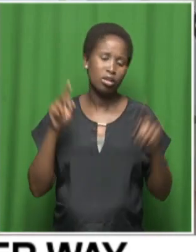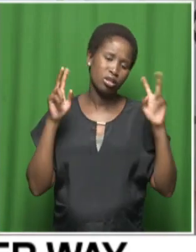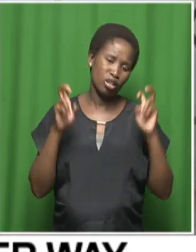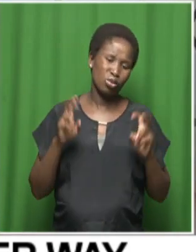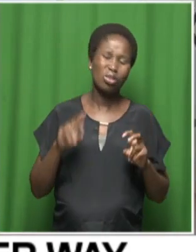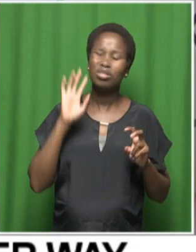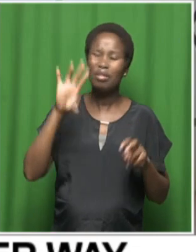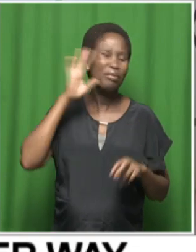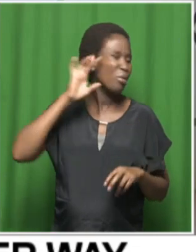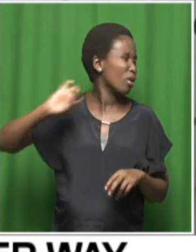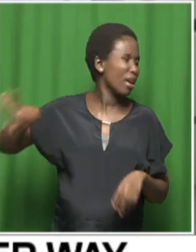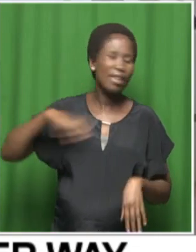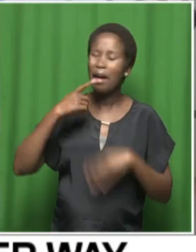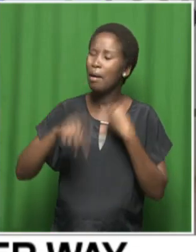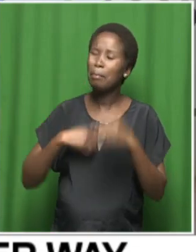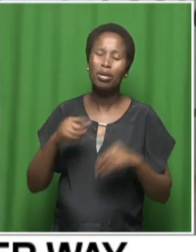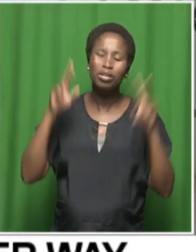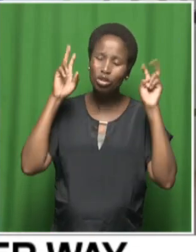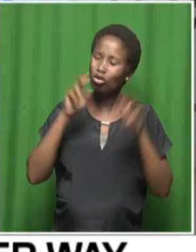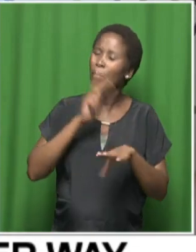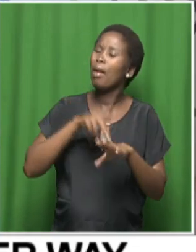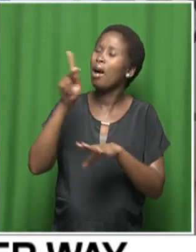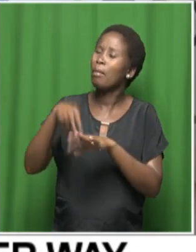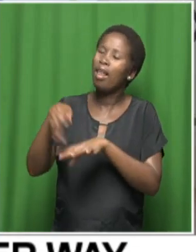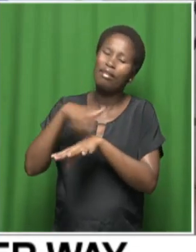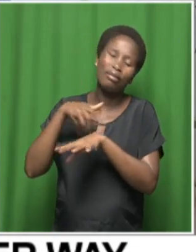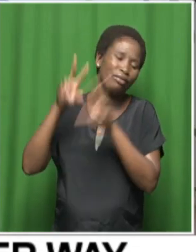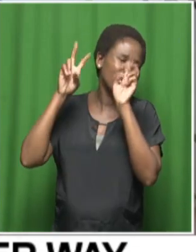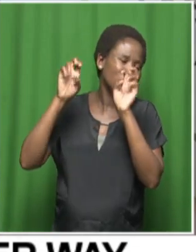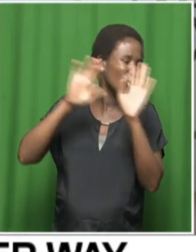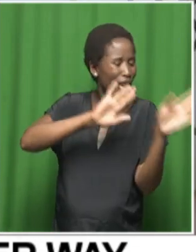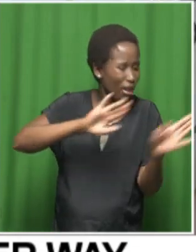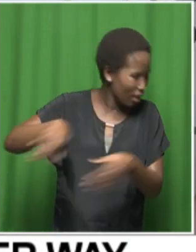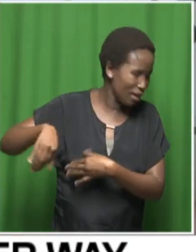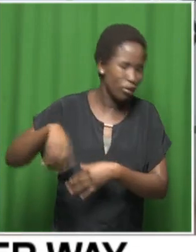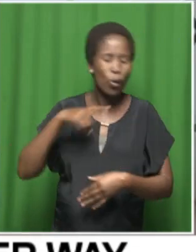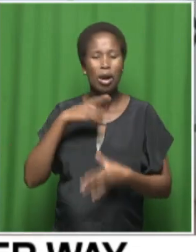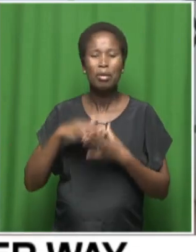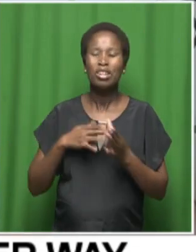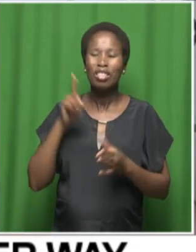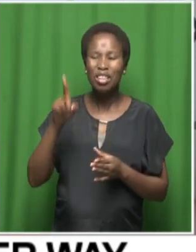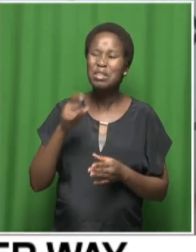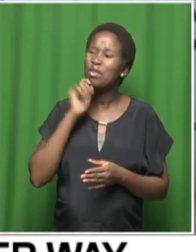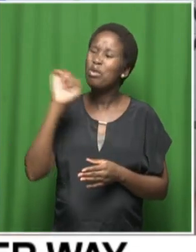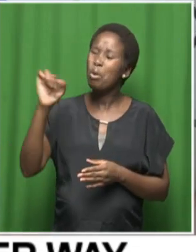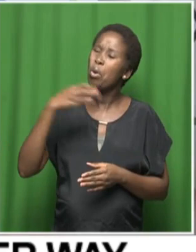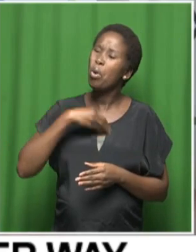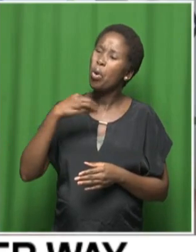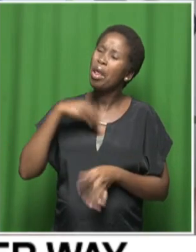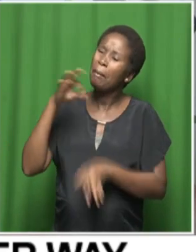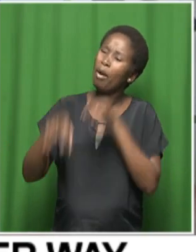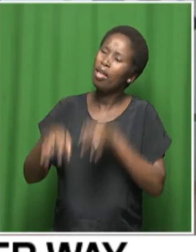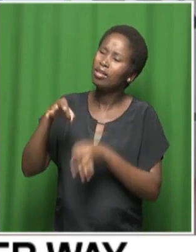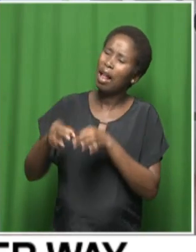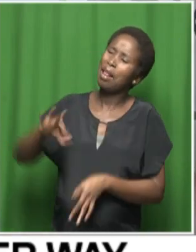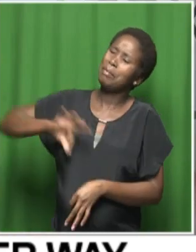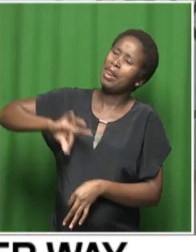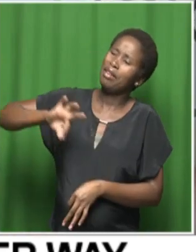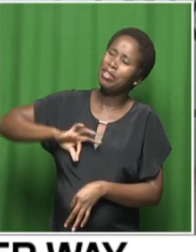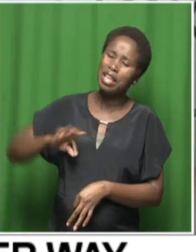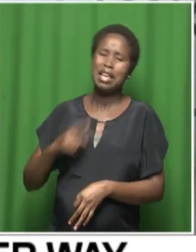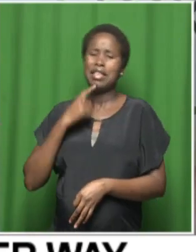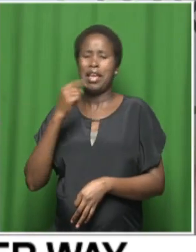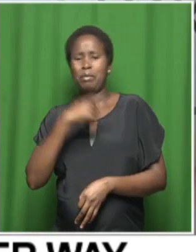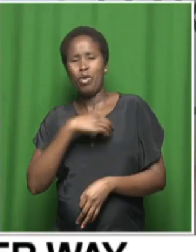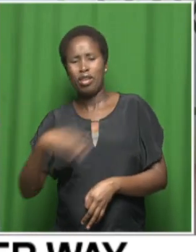forget about Palapala, frankly. Those people who are using that for their own narrow political ends, the president must